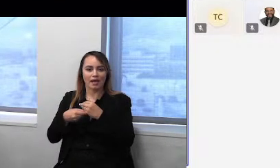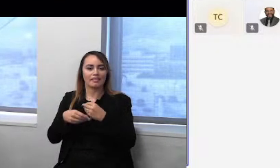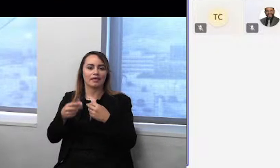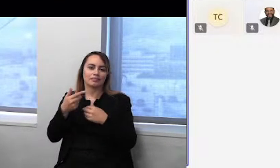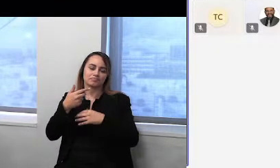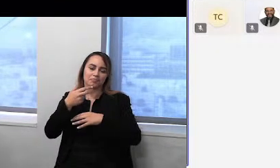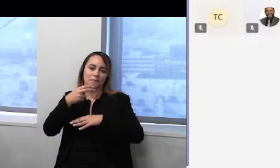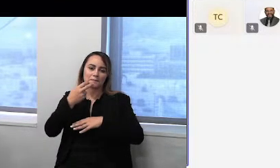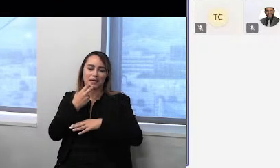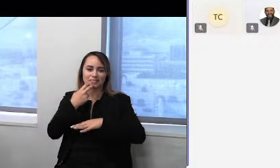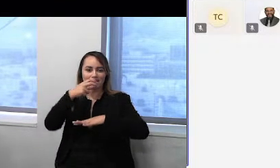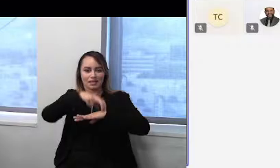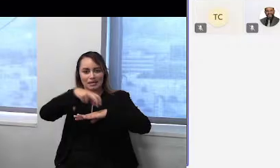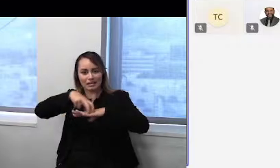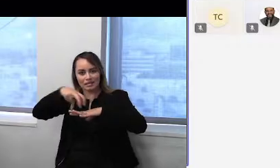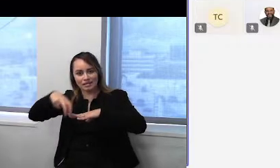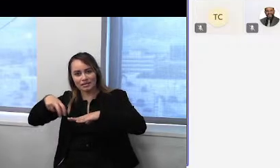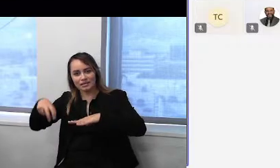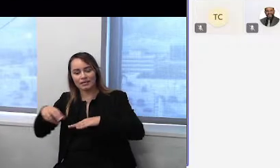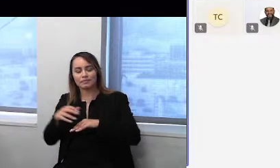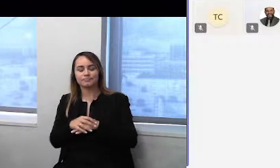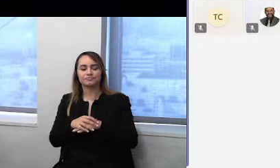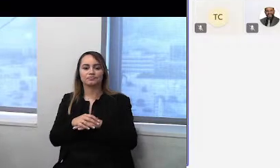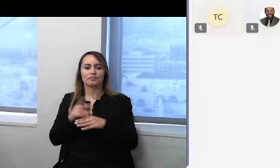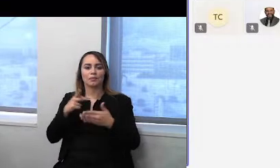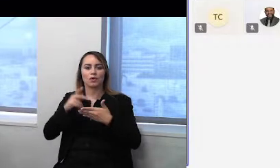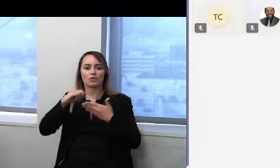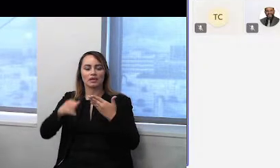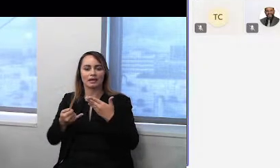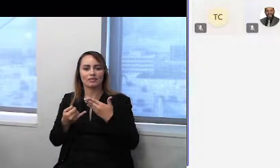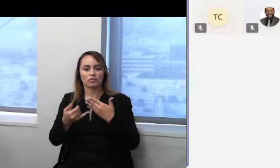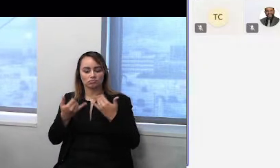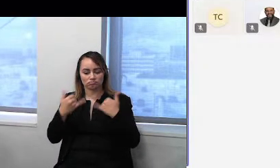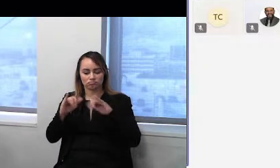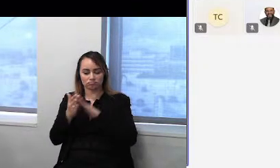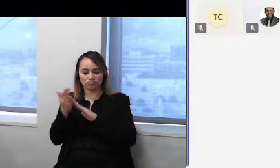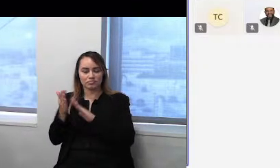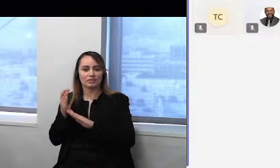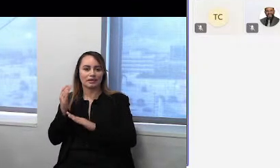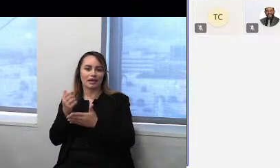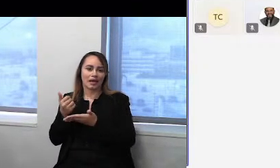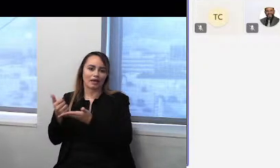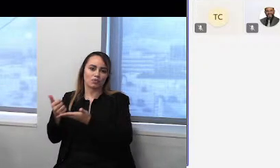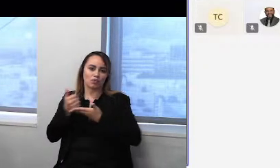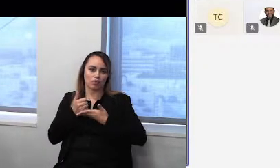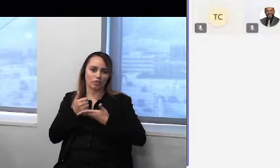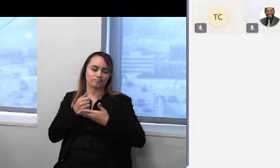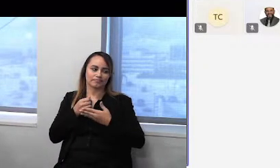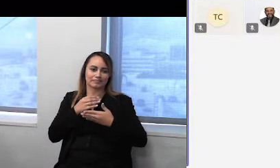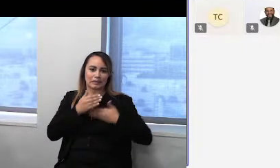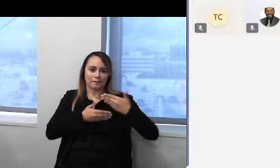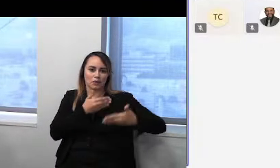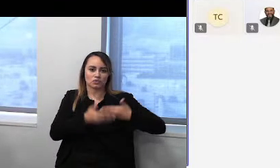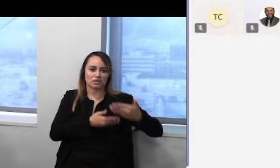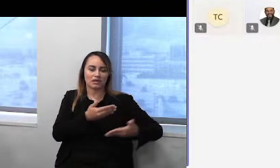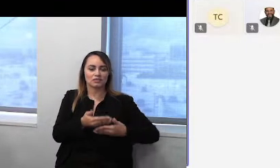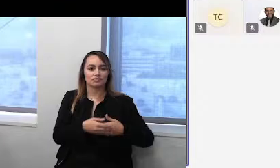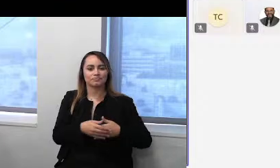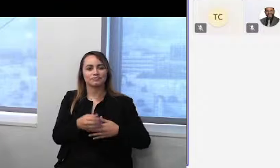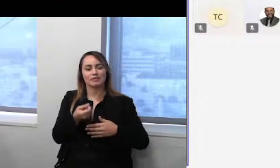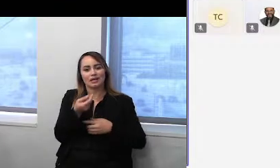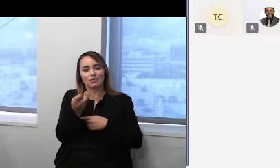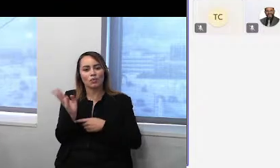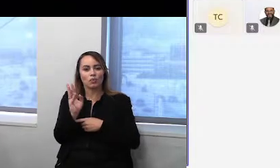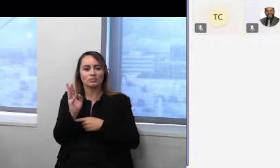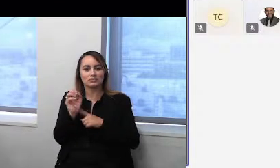that also helping the process. In some cases, it all depends how the contract is set, which right? And